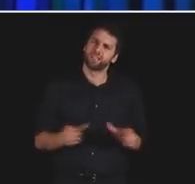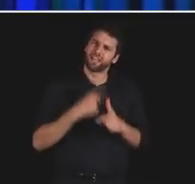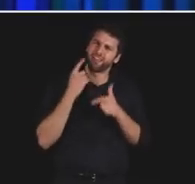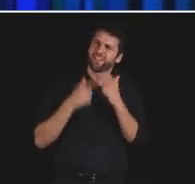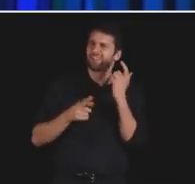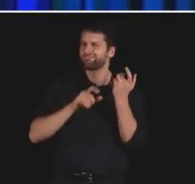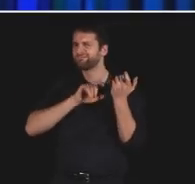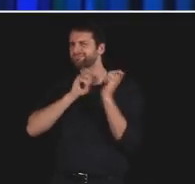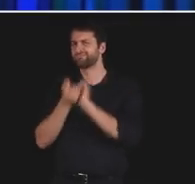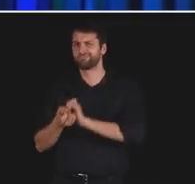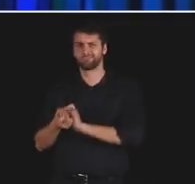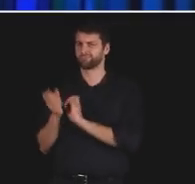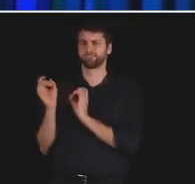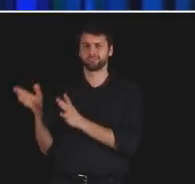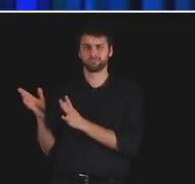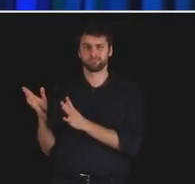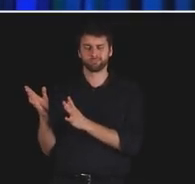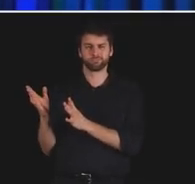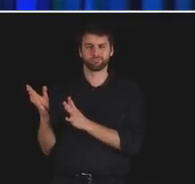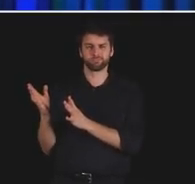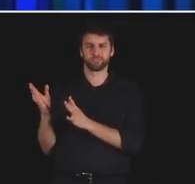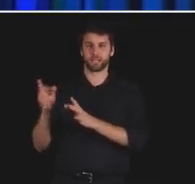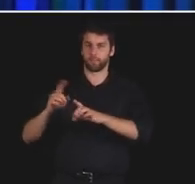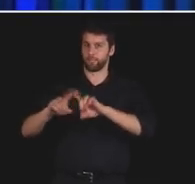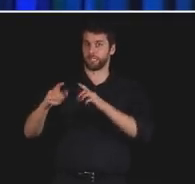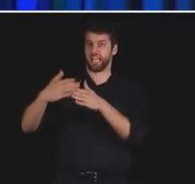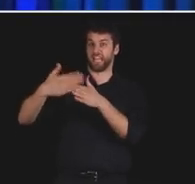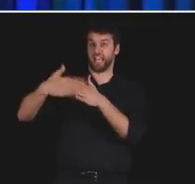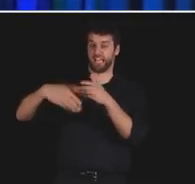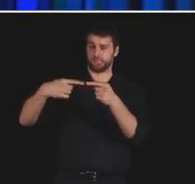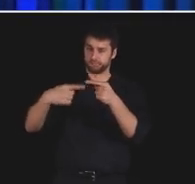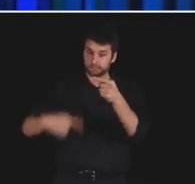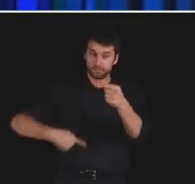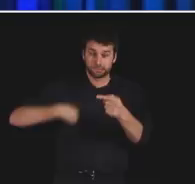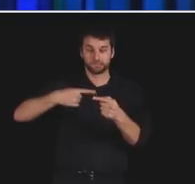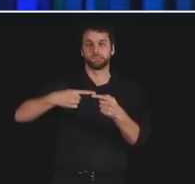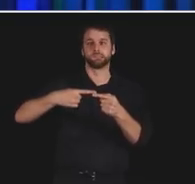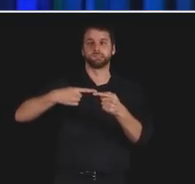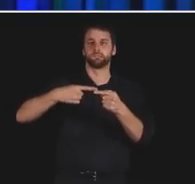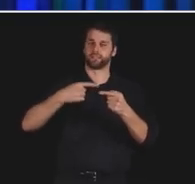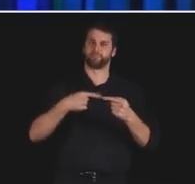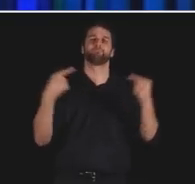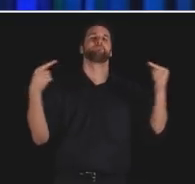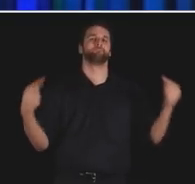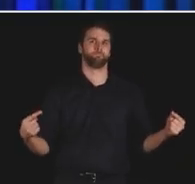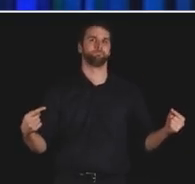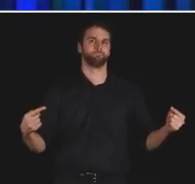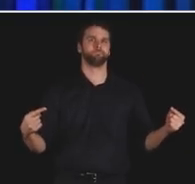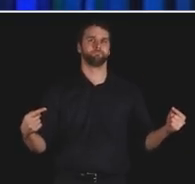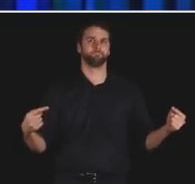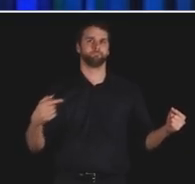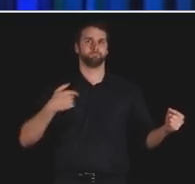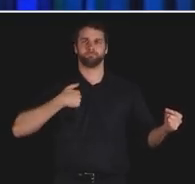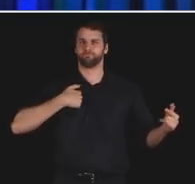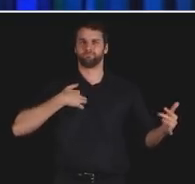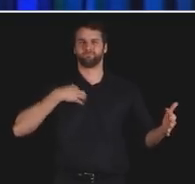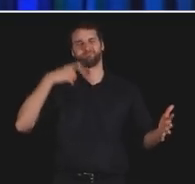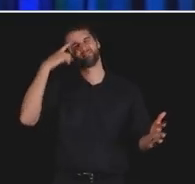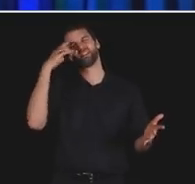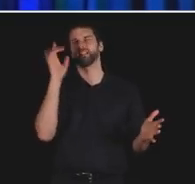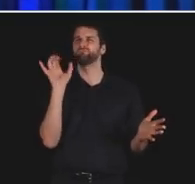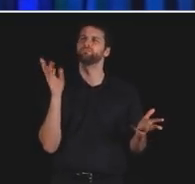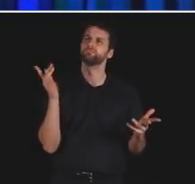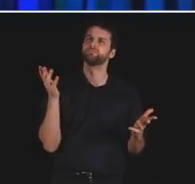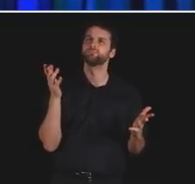end, the opposite happened, and I guess in some ways, you kind of have to treat something like bird